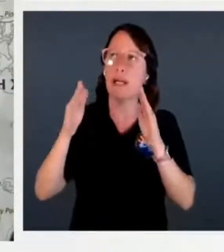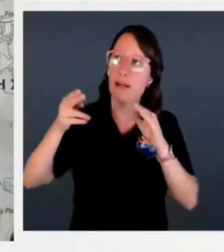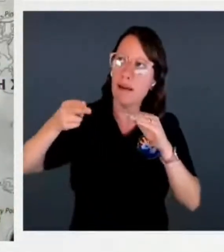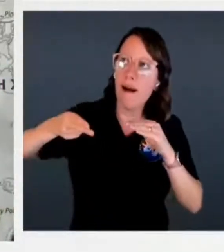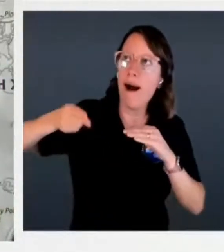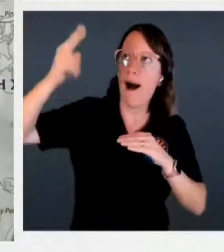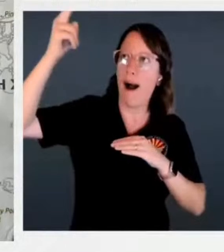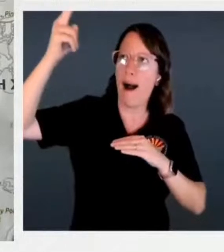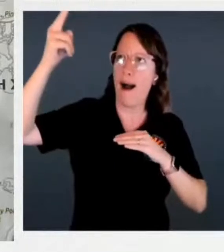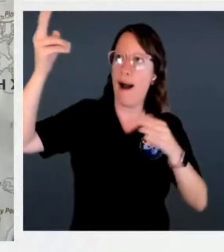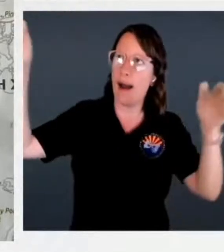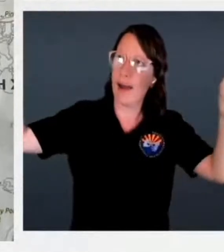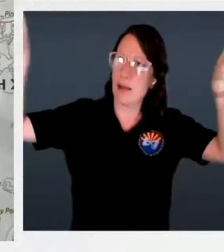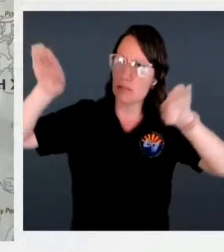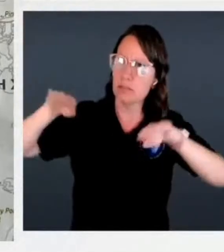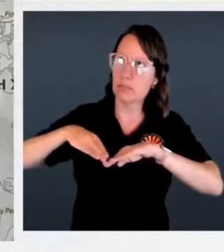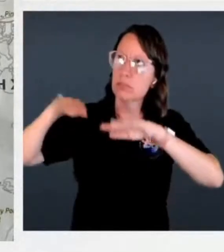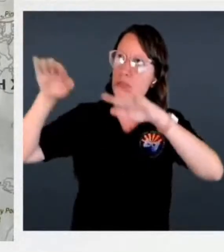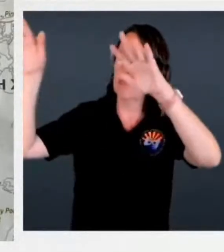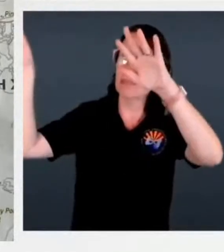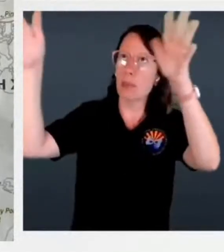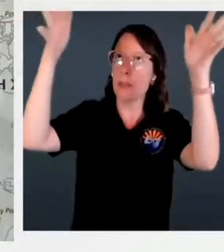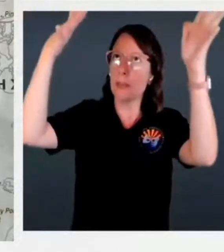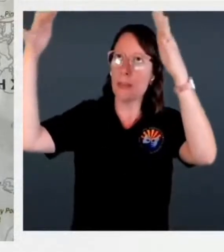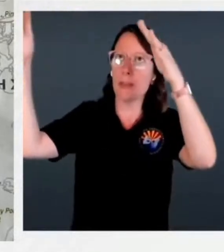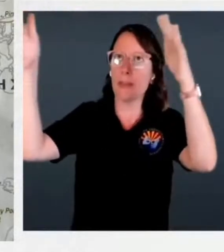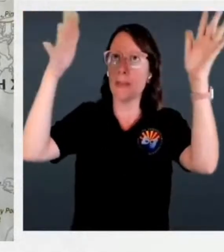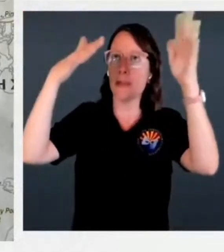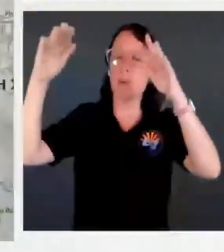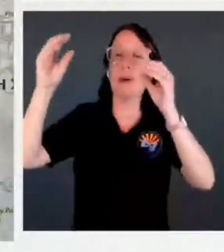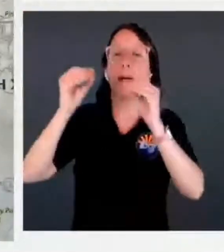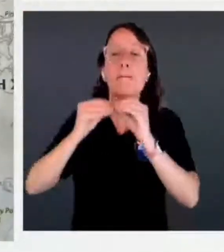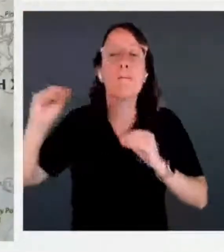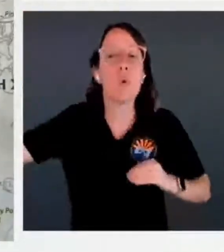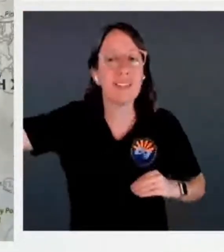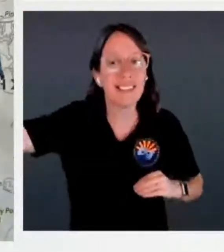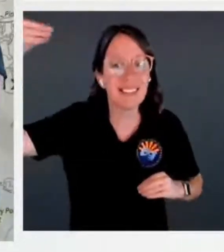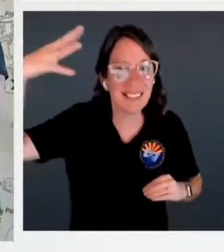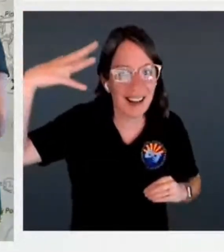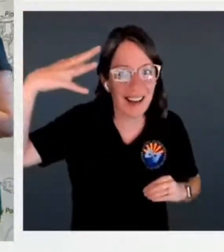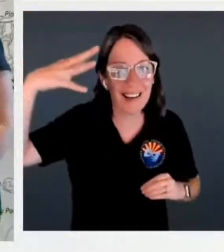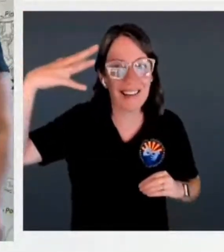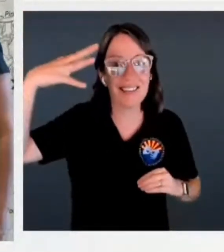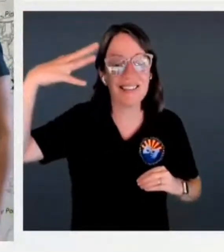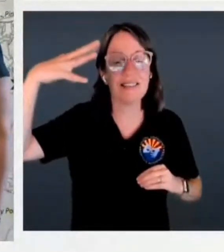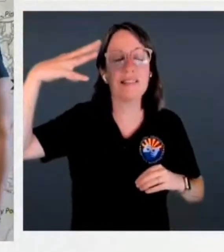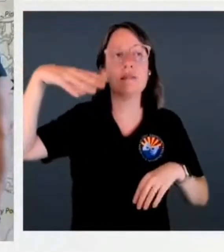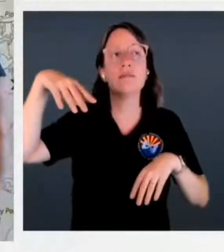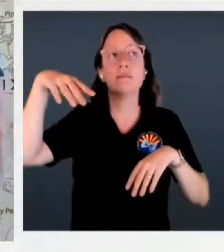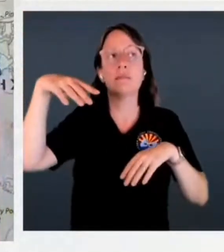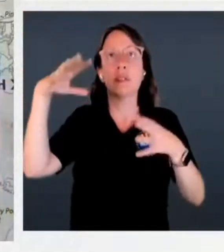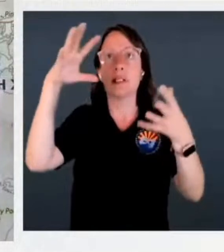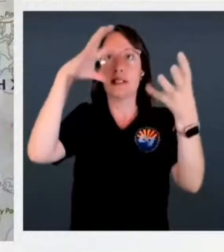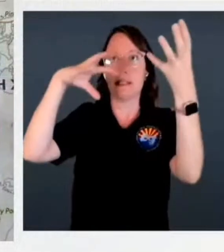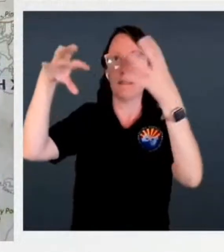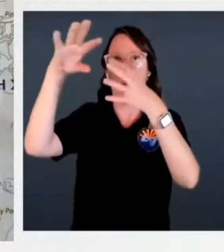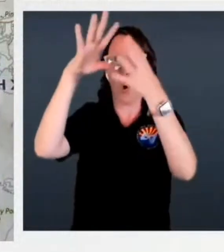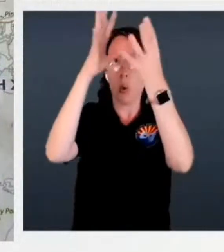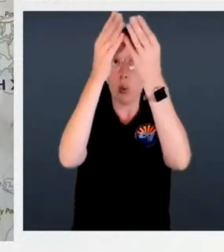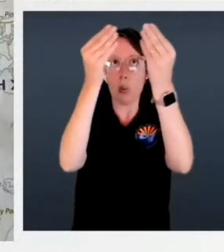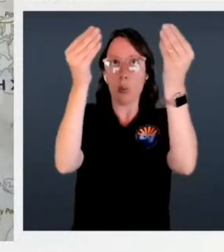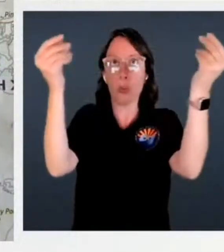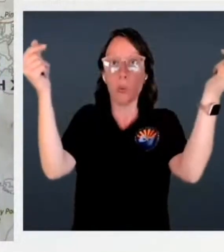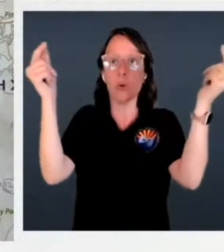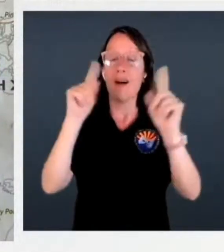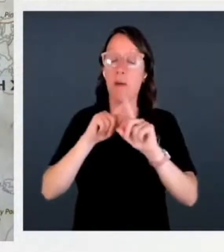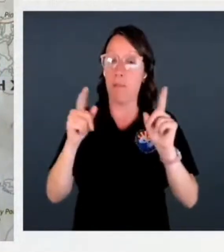out, got more sunlight to the ground, and made conditions quite a lot more drier. Quite a lot drier out there.